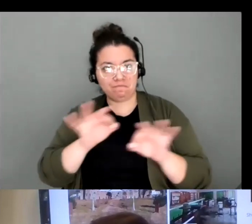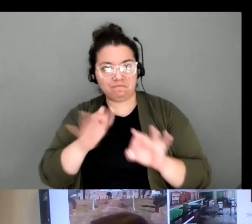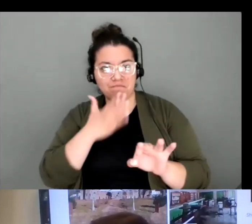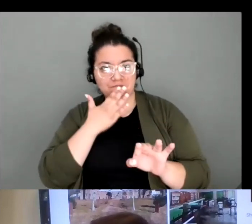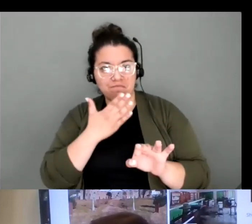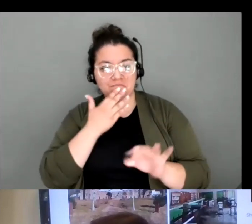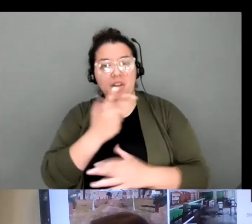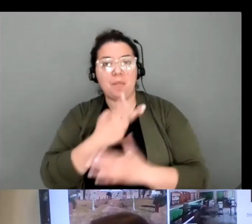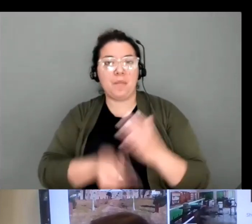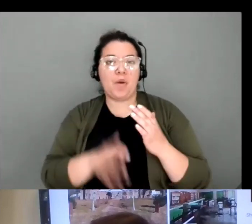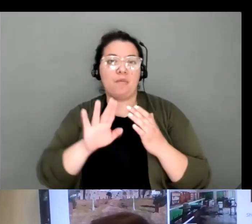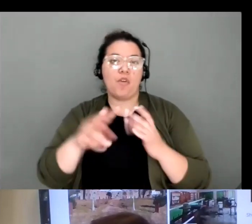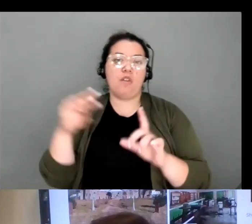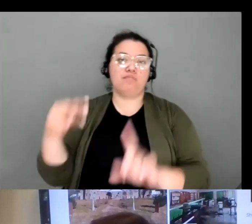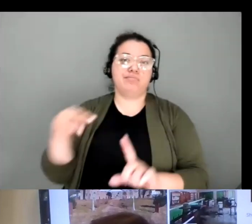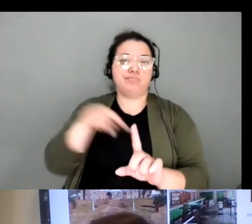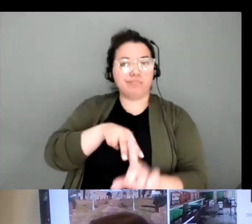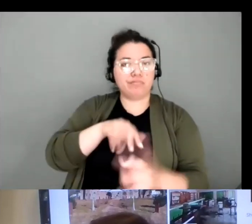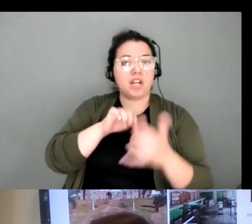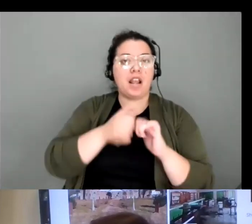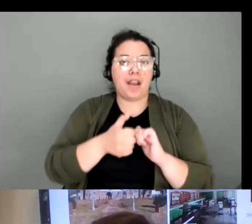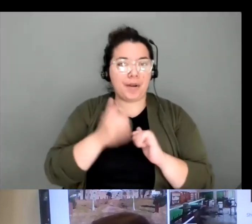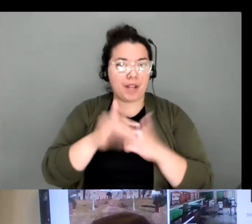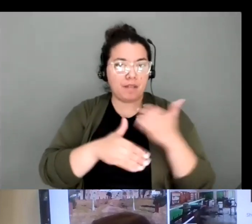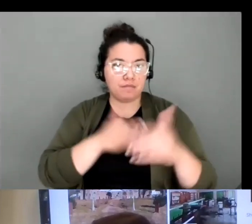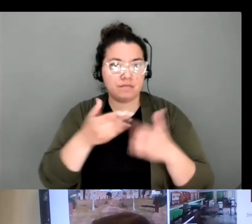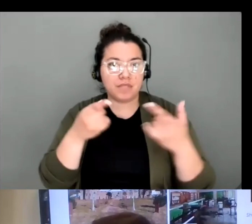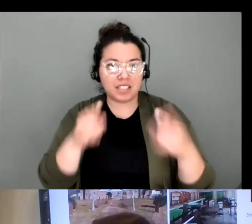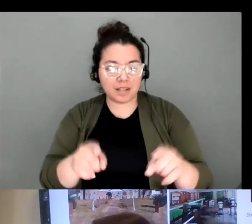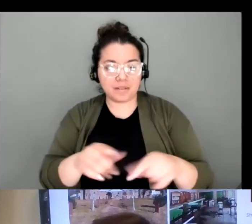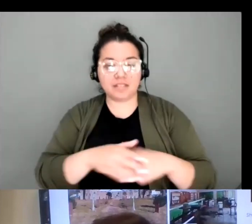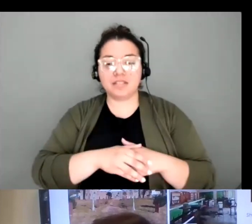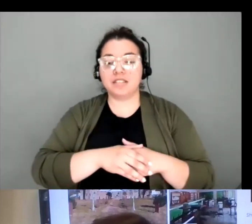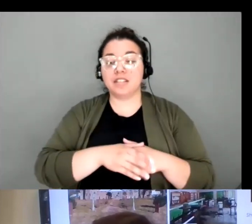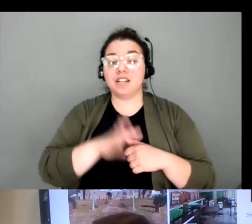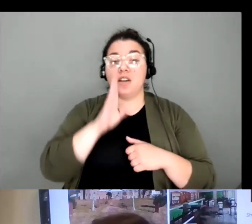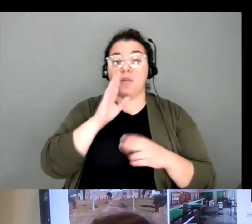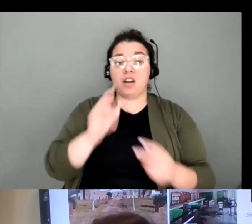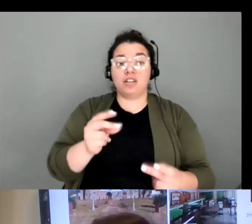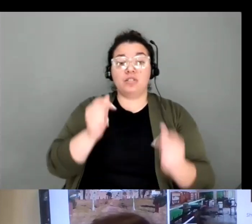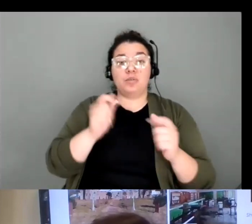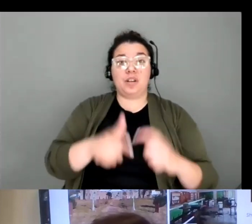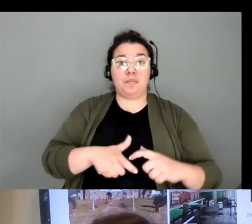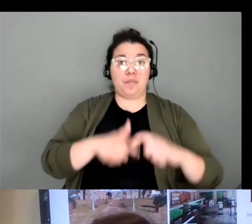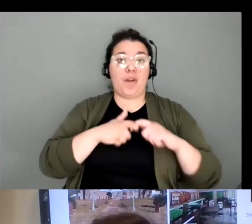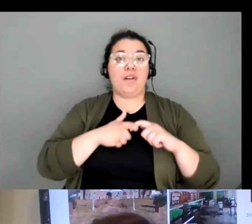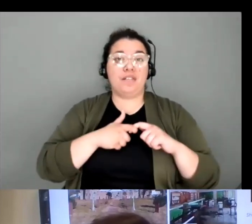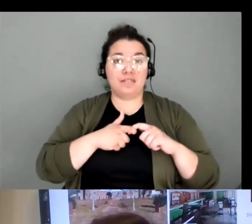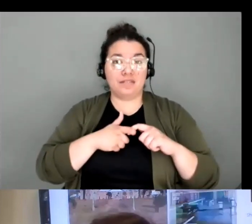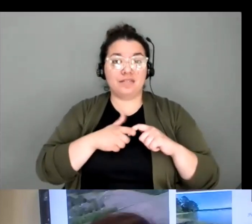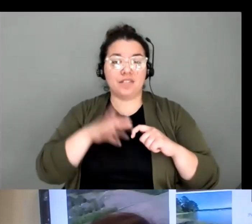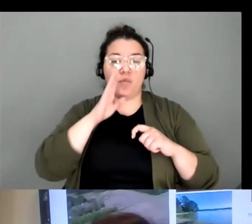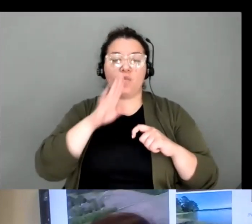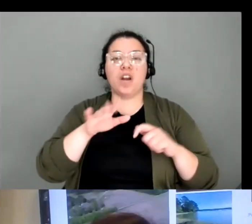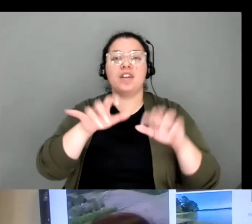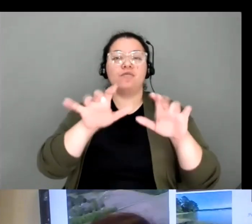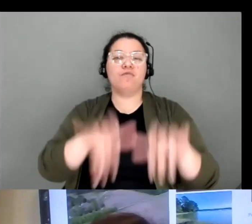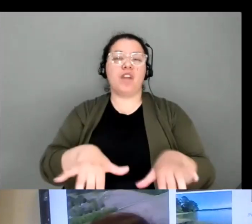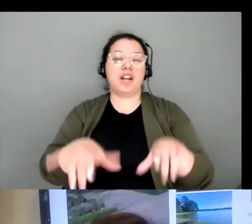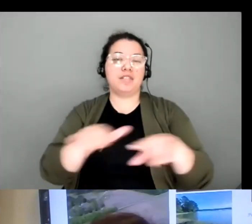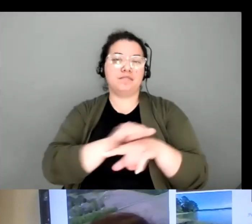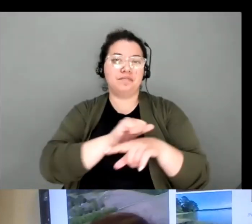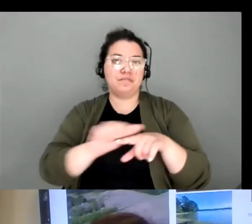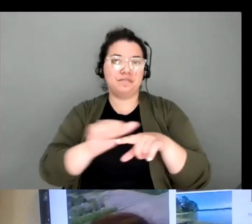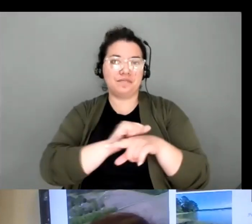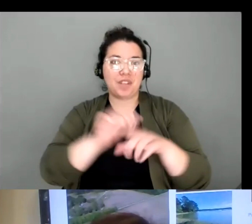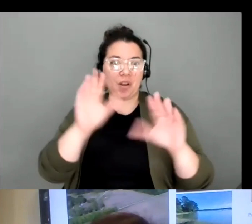both of your angles how this goes down. I want to take just a quick pause. We're going to do a little writing exercise with everybody that I hope our